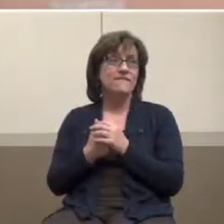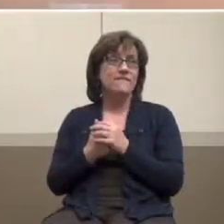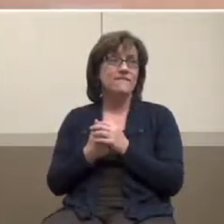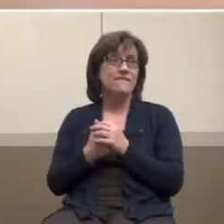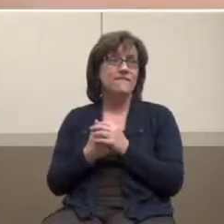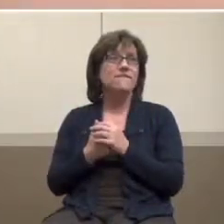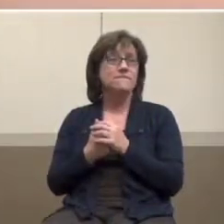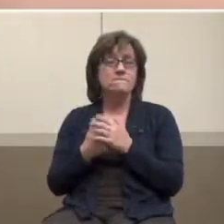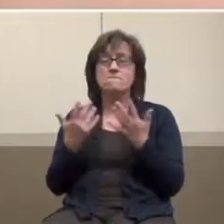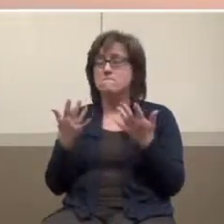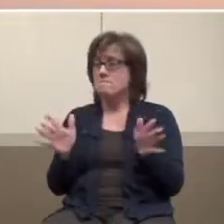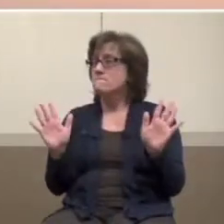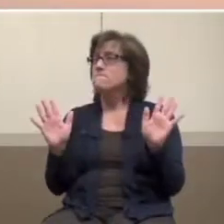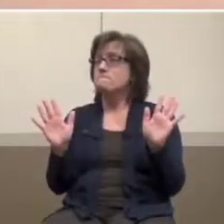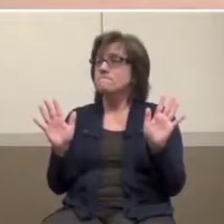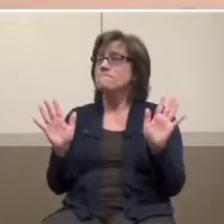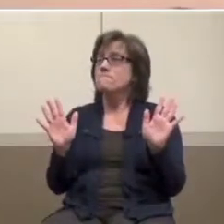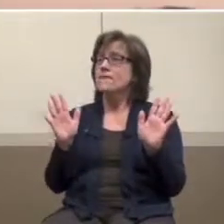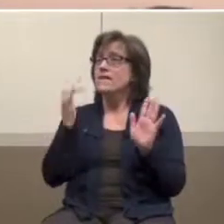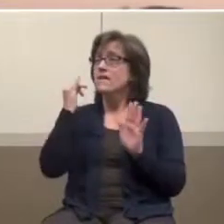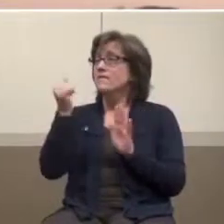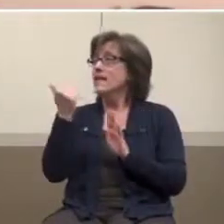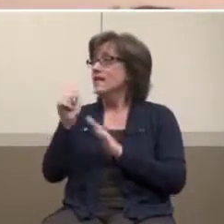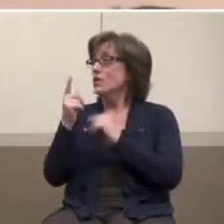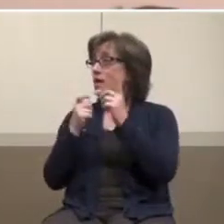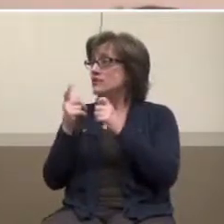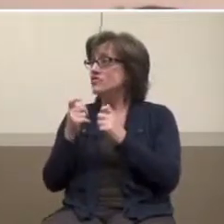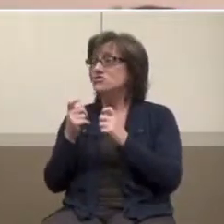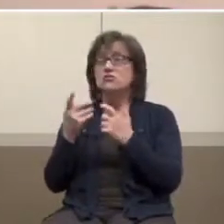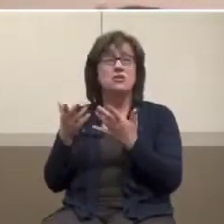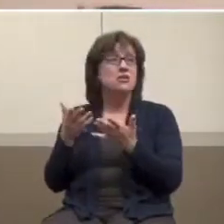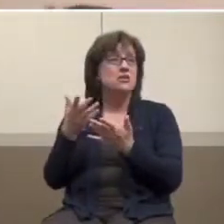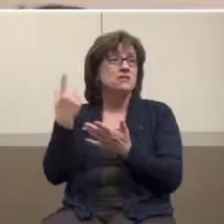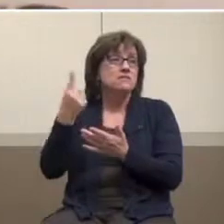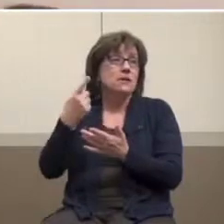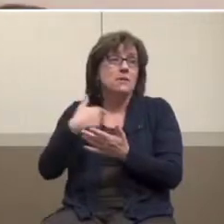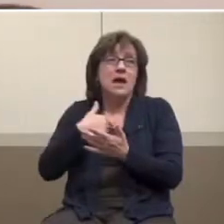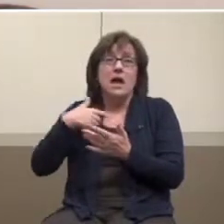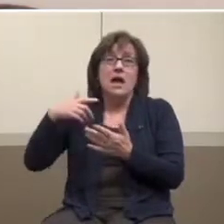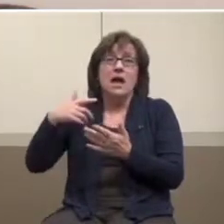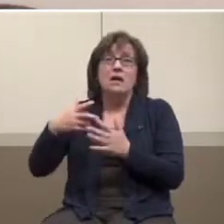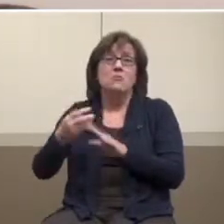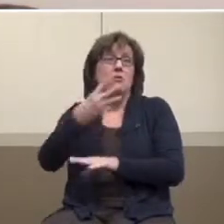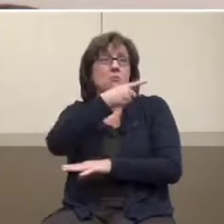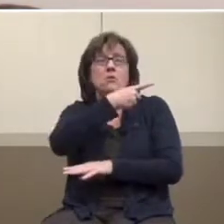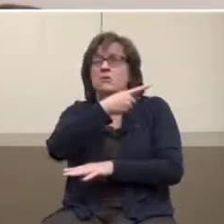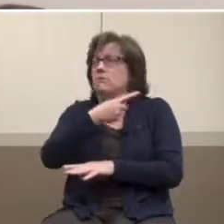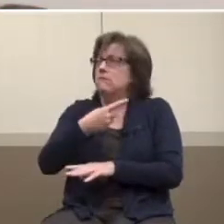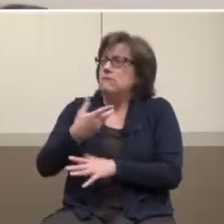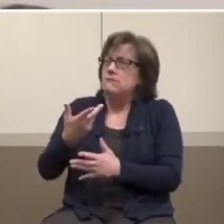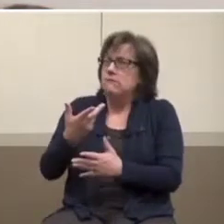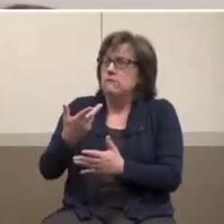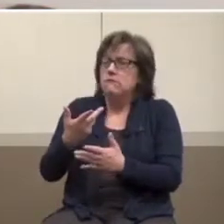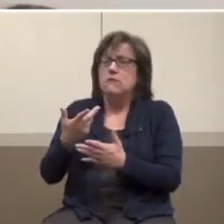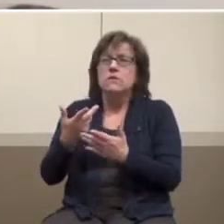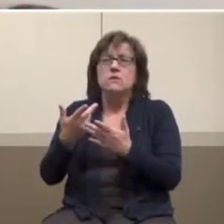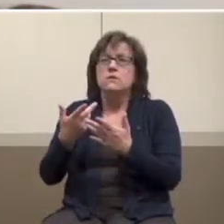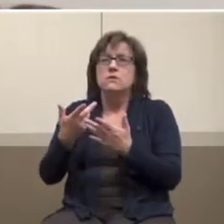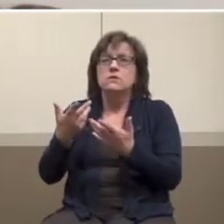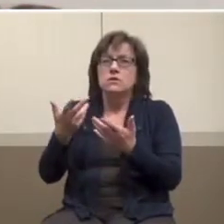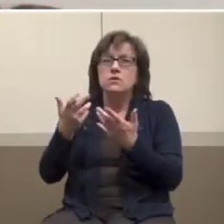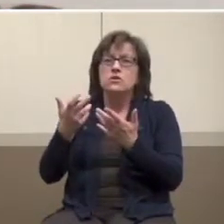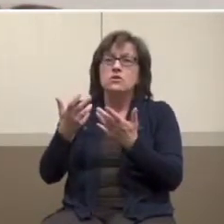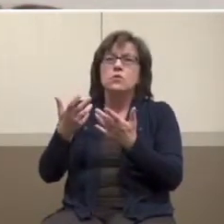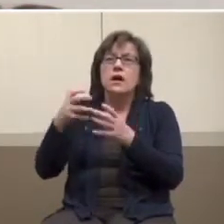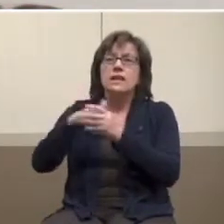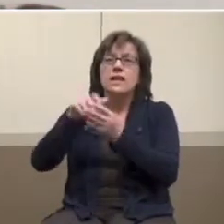Yeah, so if there's any questions, if there's anything like that I have up there that, like I said, you guys want in